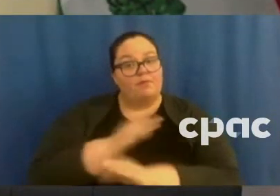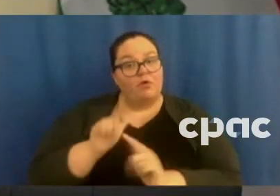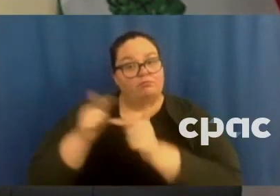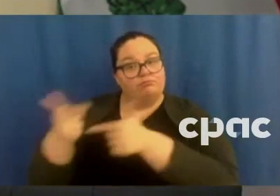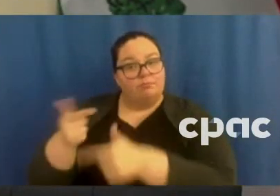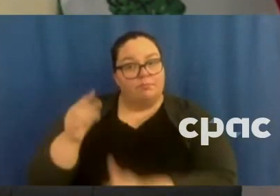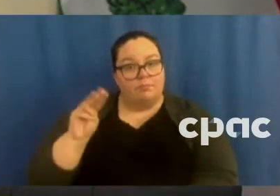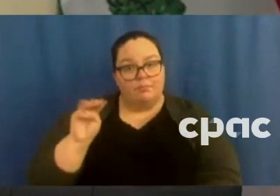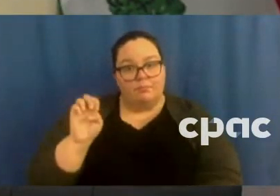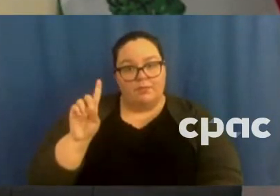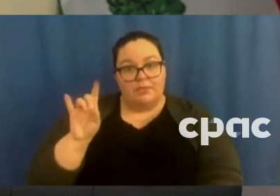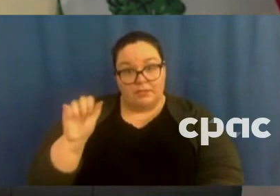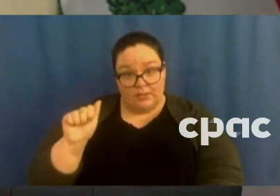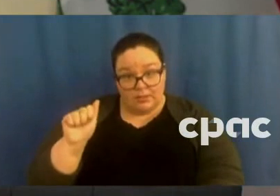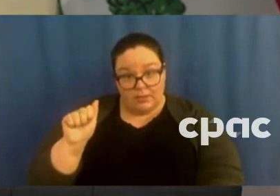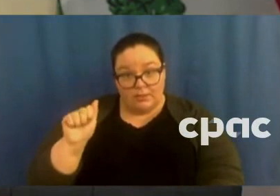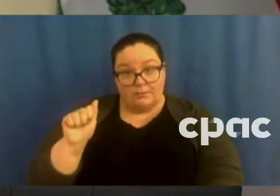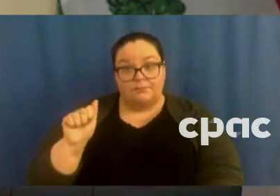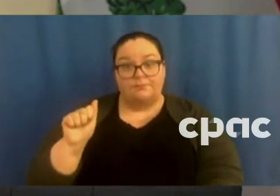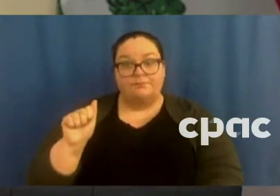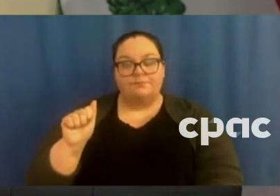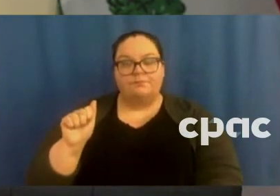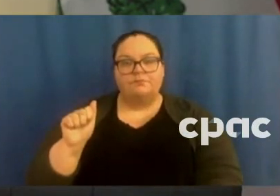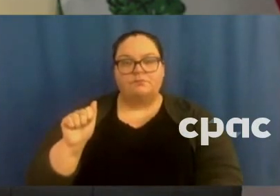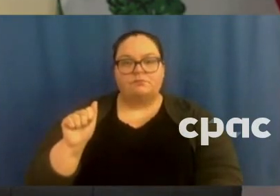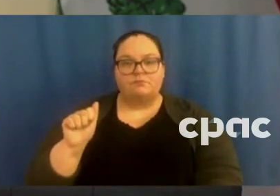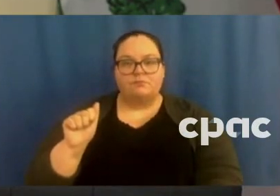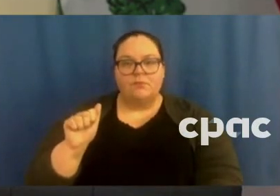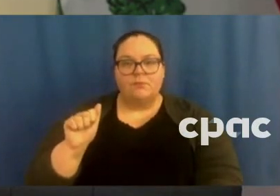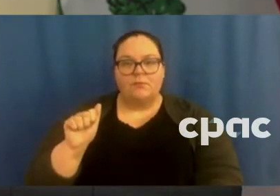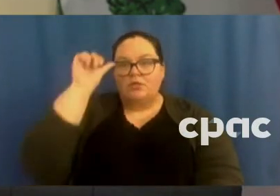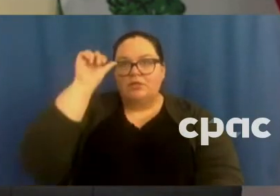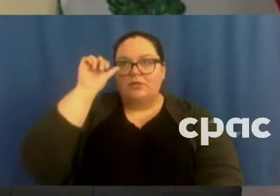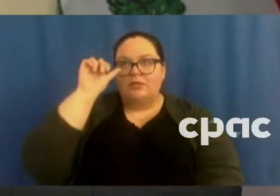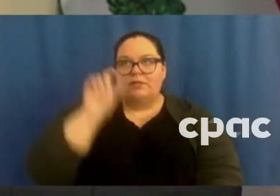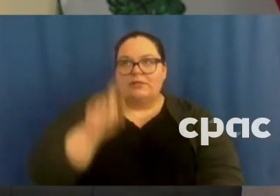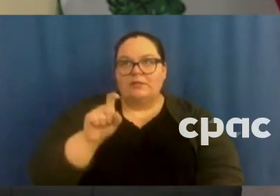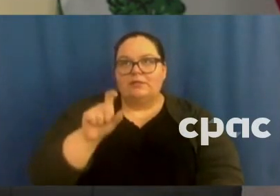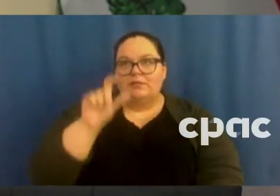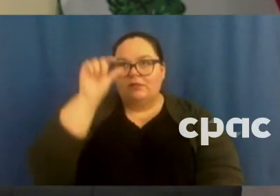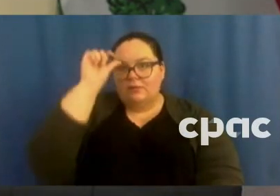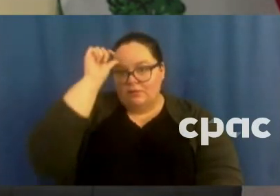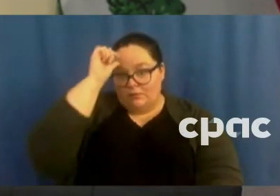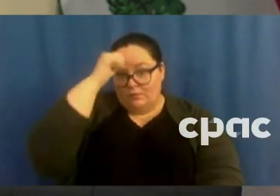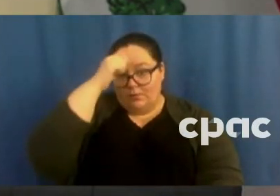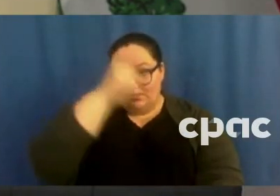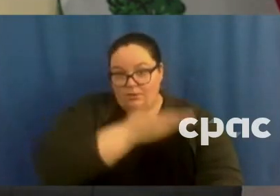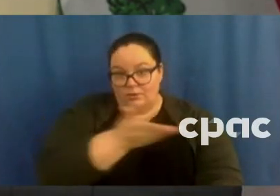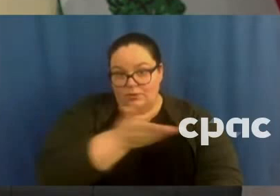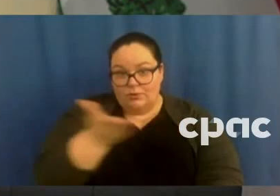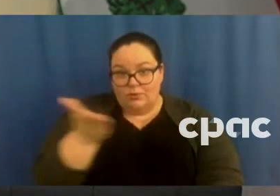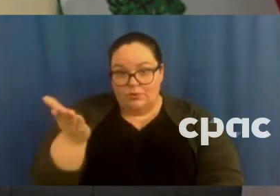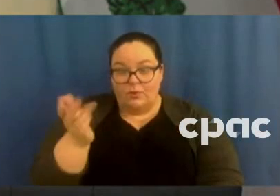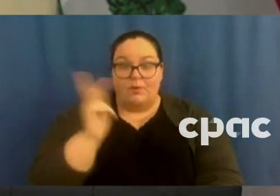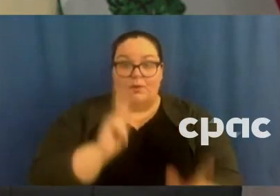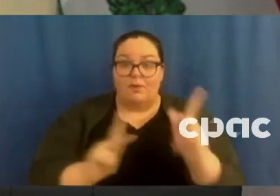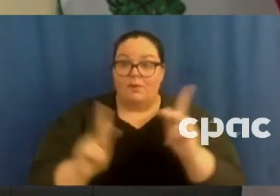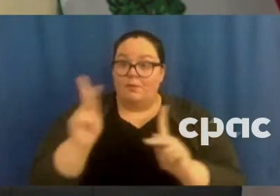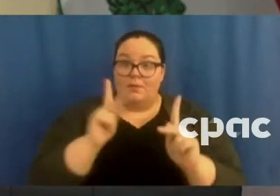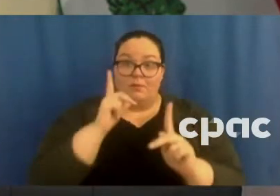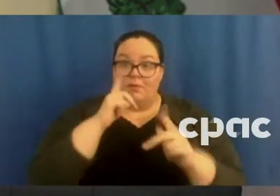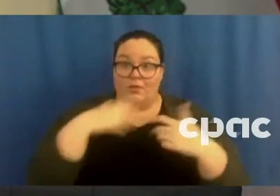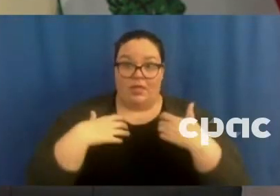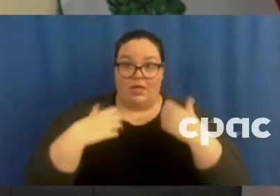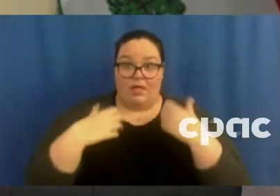media, it does bear reminding that, you know, the individuals on the front line of our health